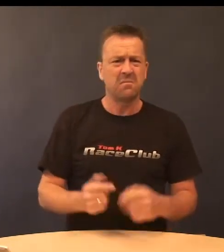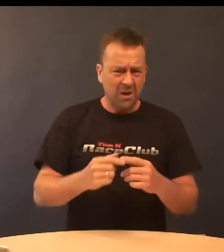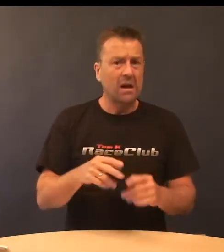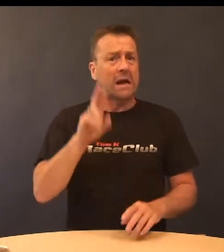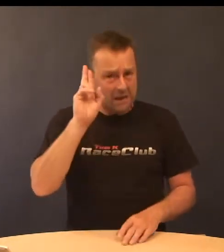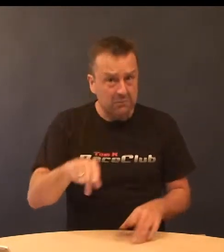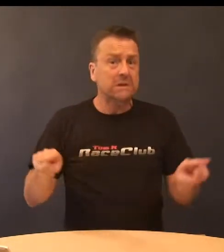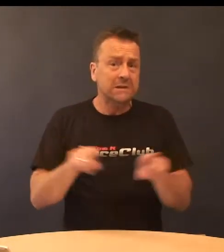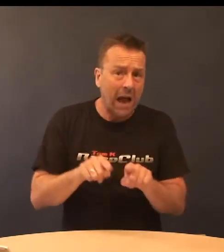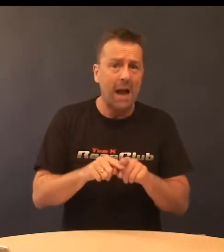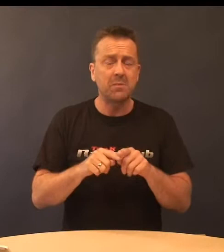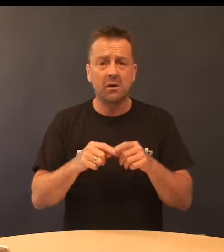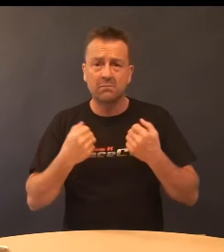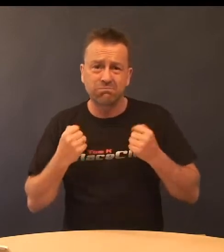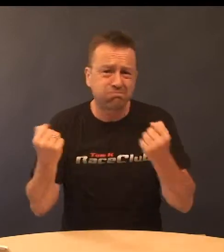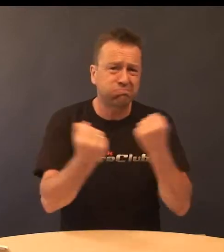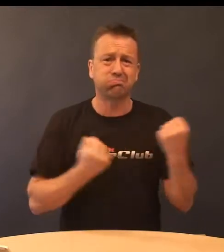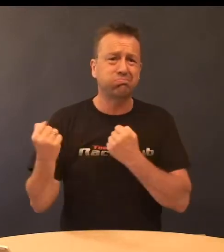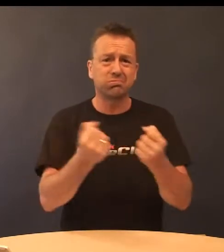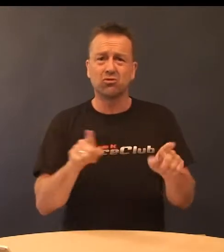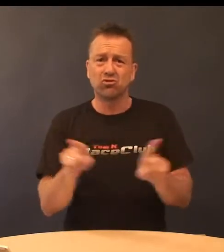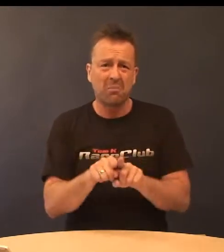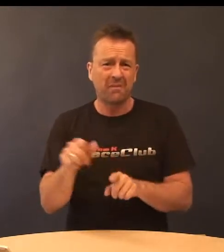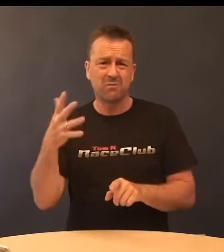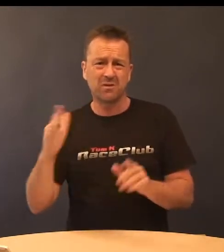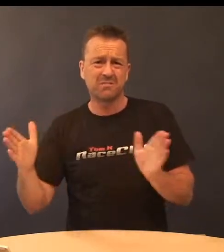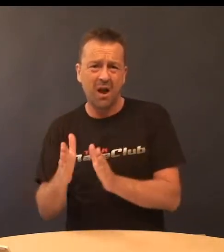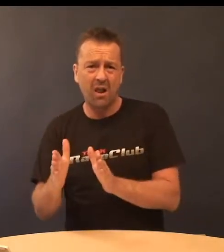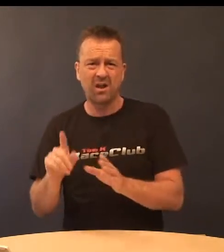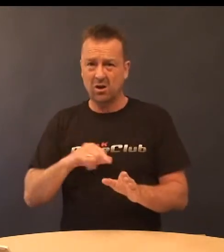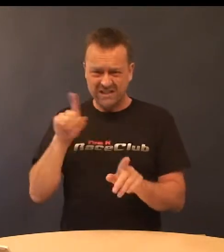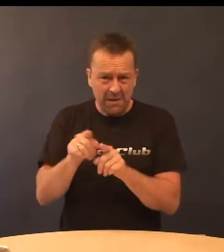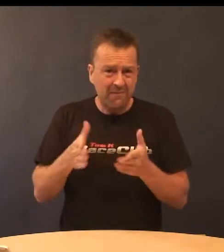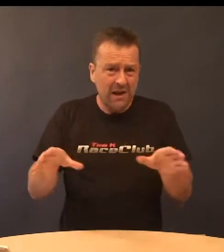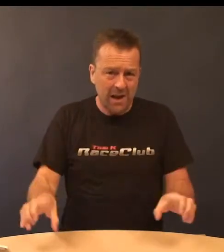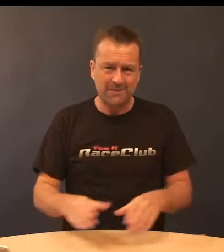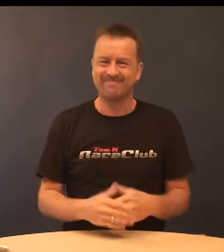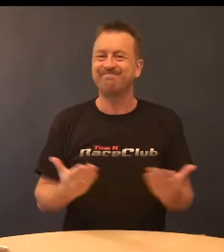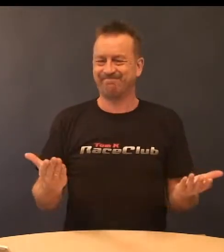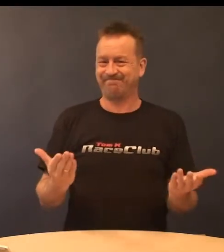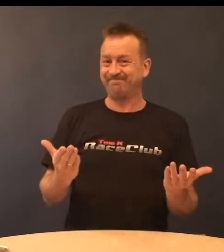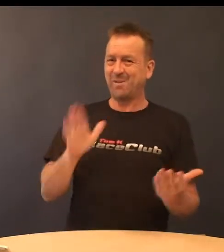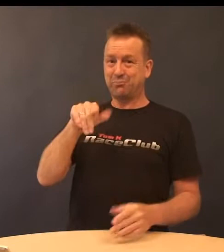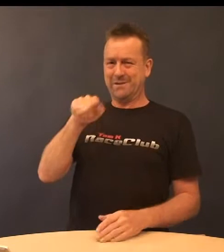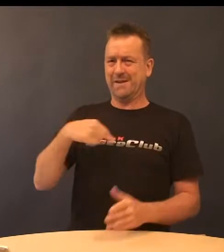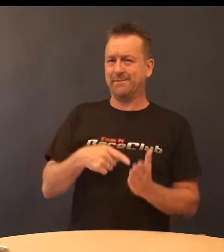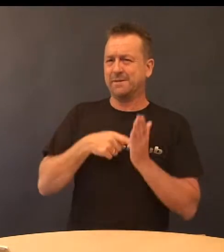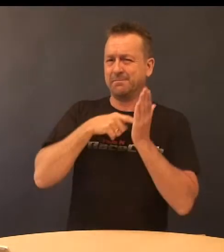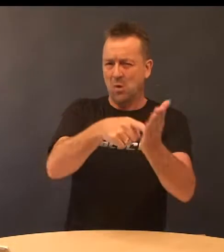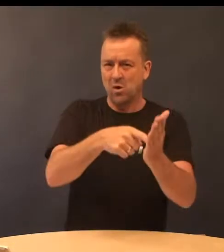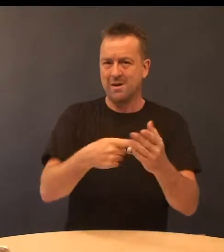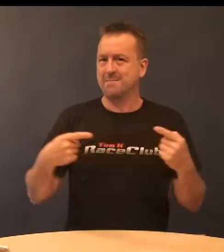still obtain the same performance with a tyre 5 centimeters narrower, as well as the same road holding? That's what we're aiming for, in